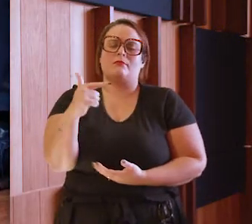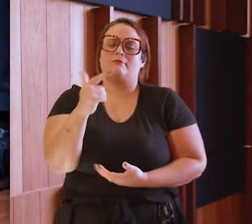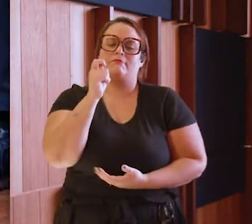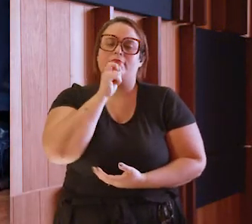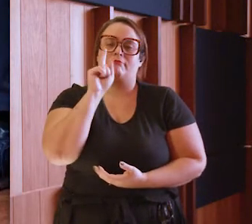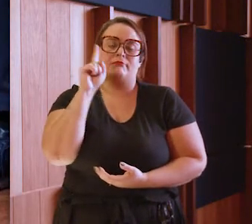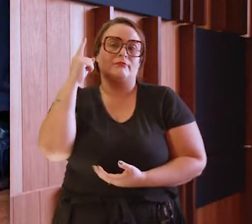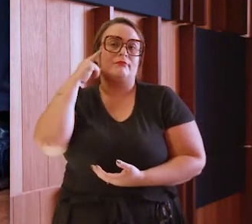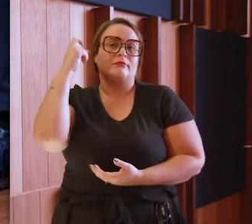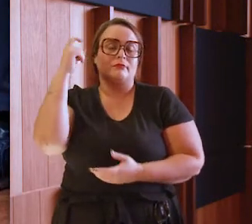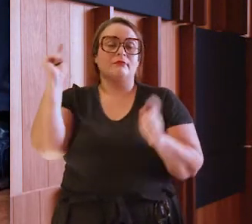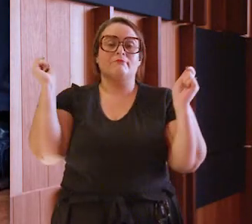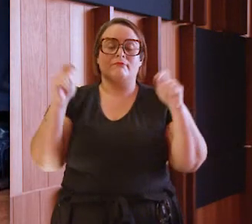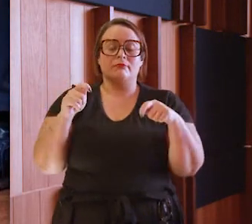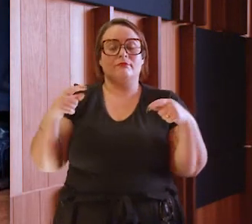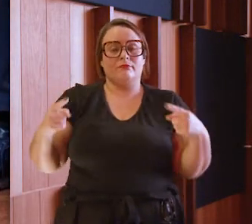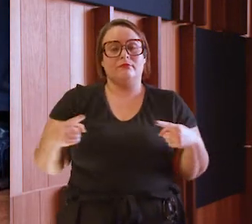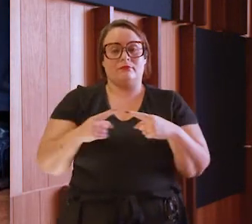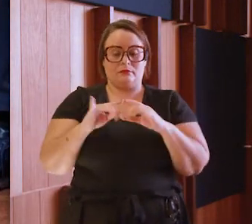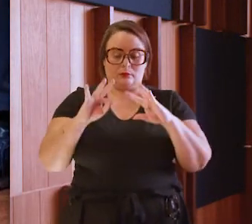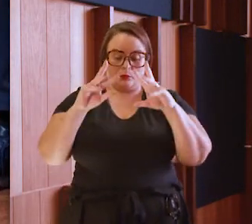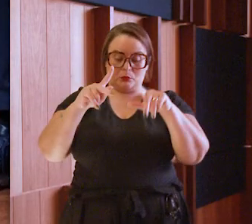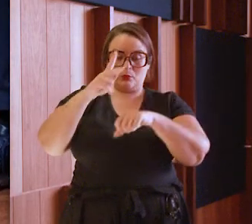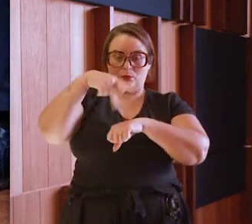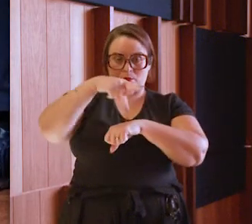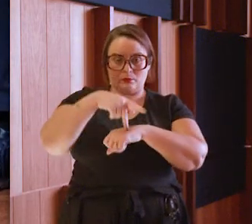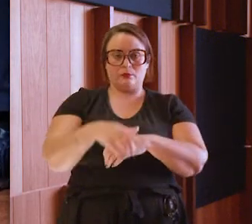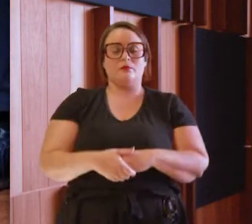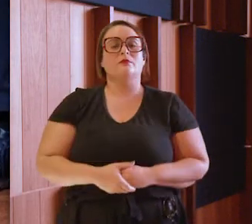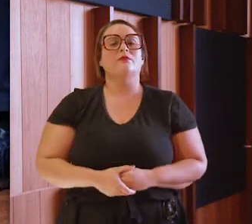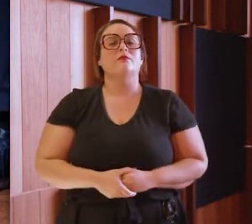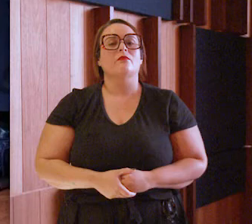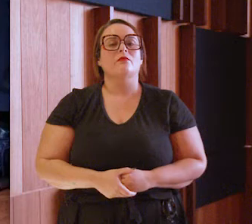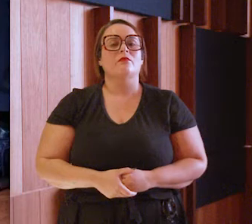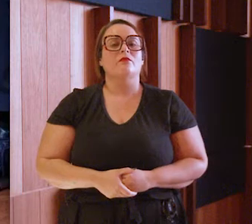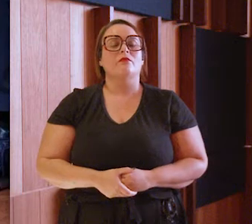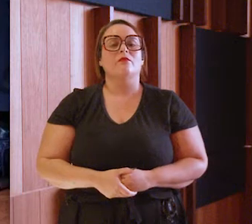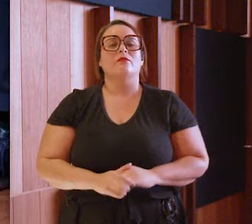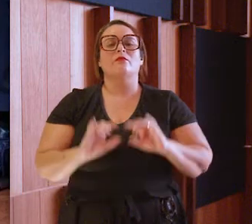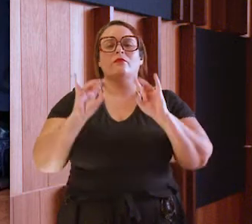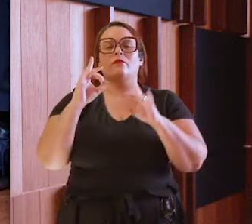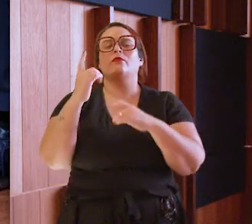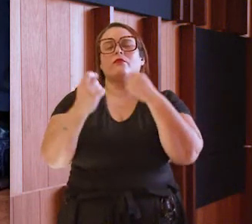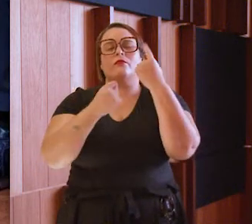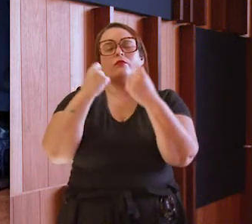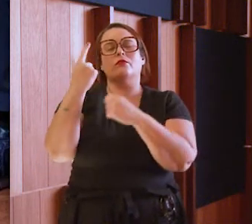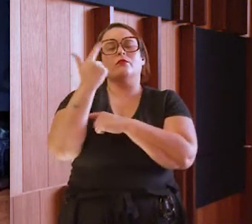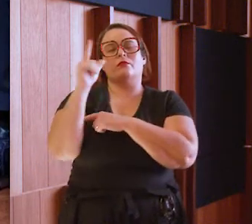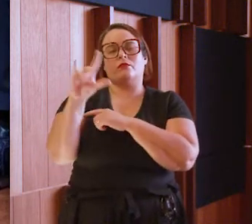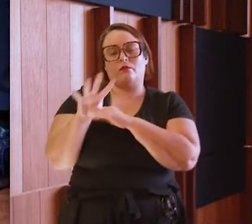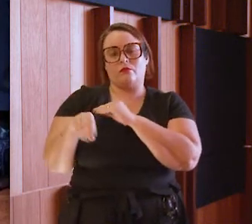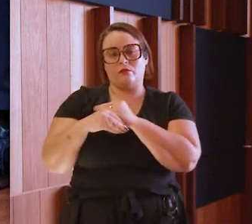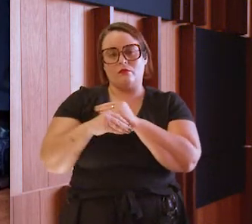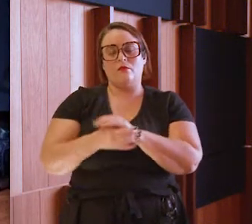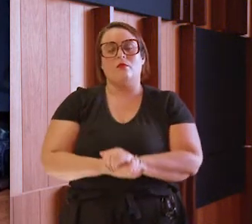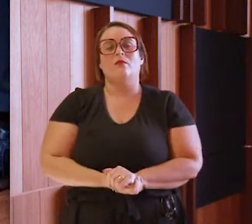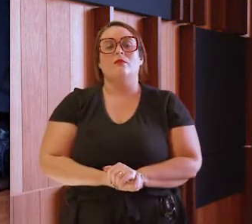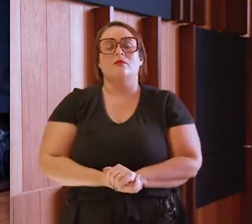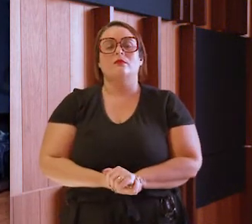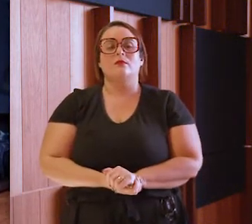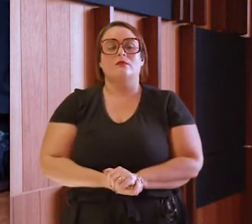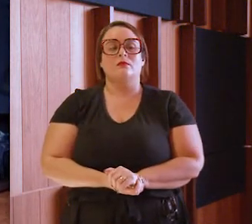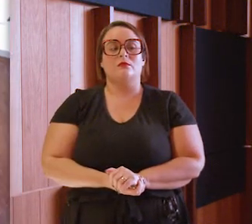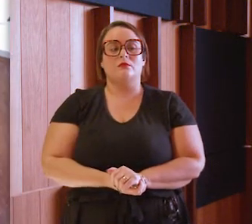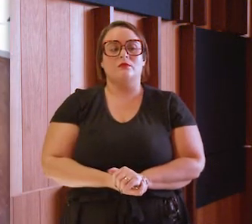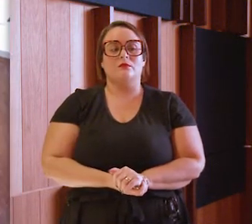Just a couple of other observations. From a compliance transfer pricing documentation perspective, again, it's going to be really important that